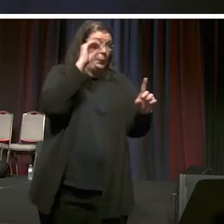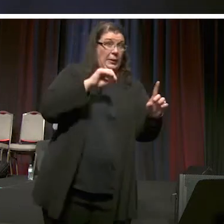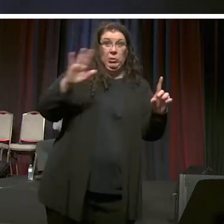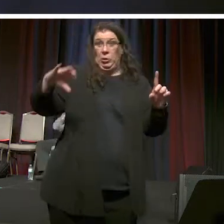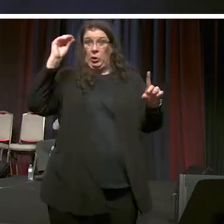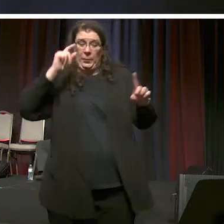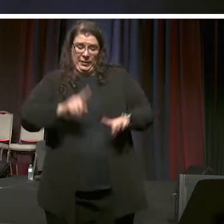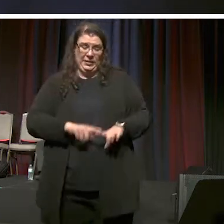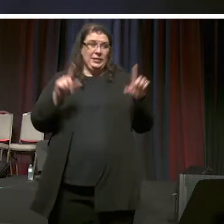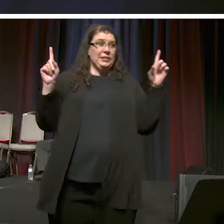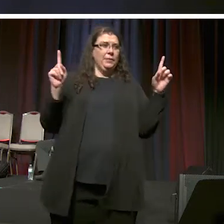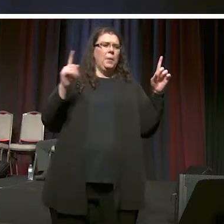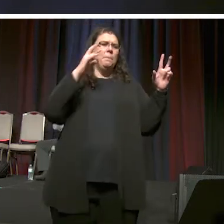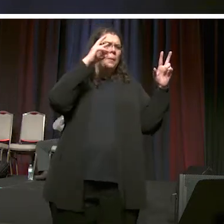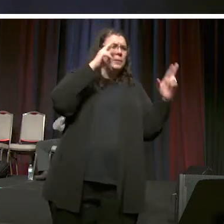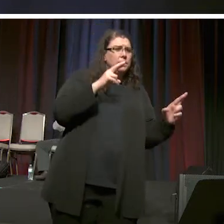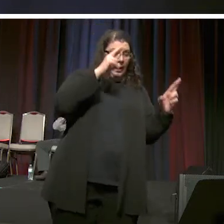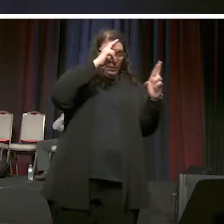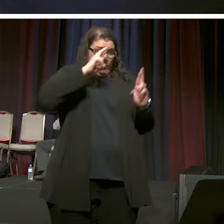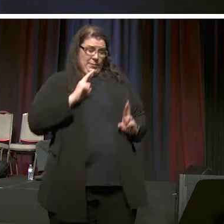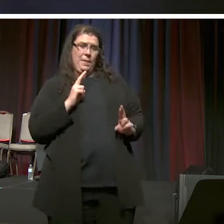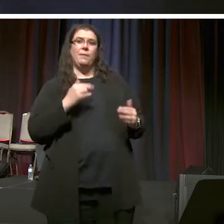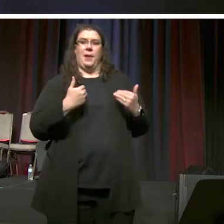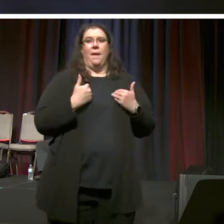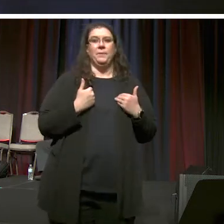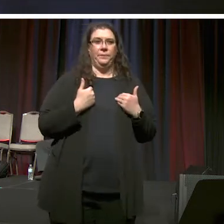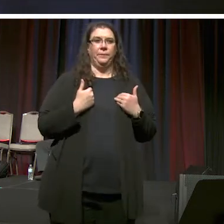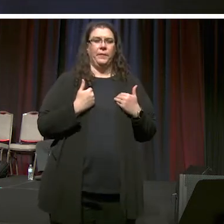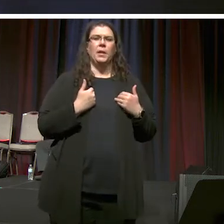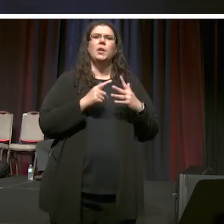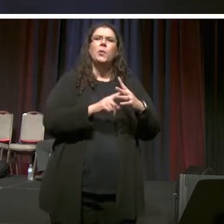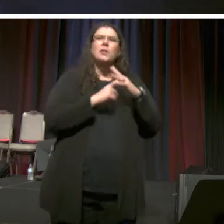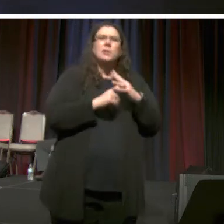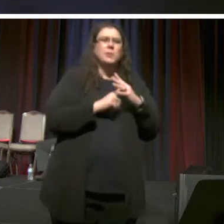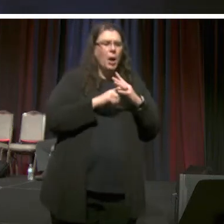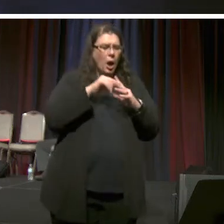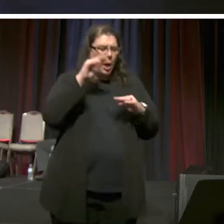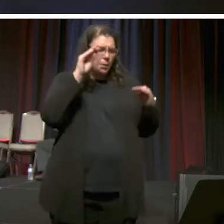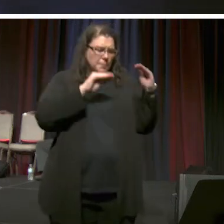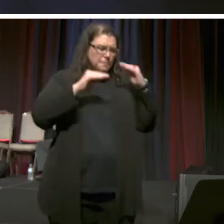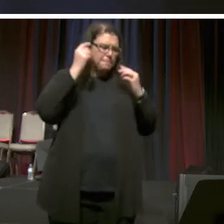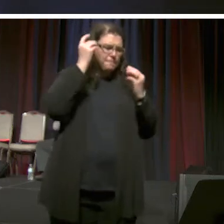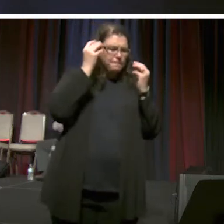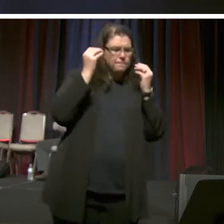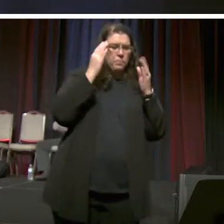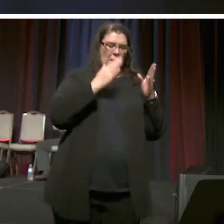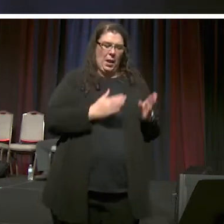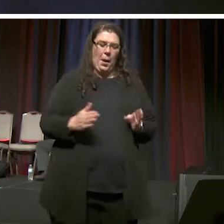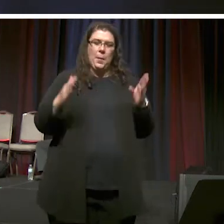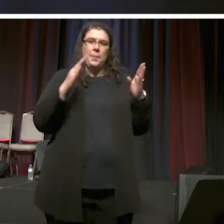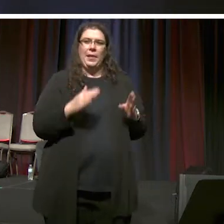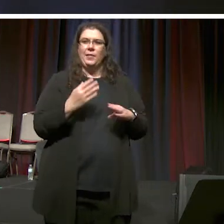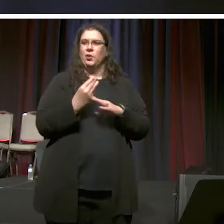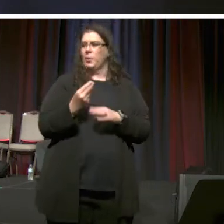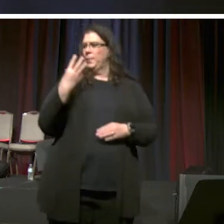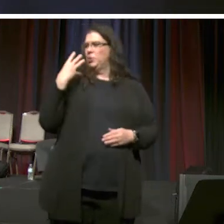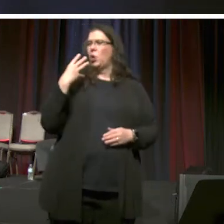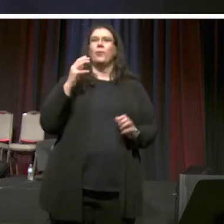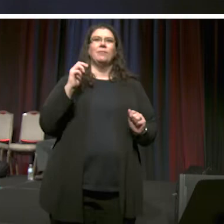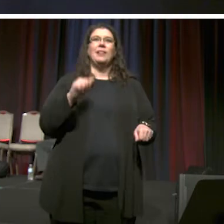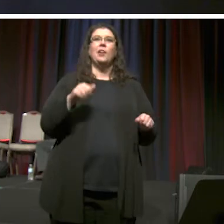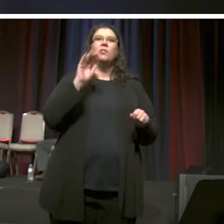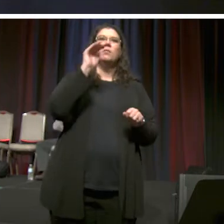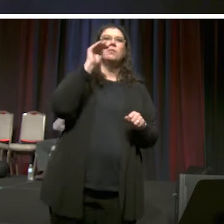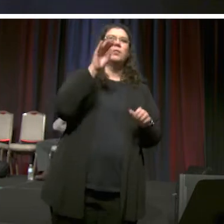other. And so then we began to develop a plan, and I think there's a picture on the screen. No, it's not on the screen. Can you put the picture on the screen of